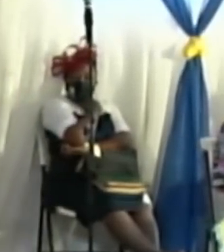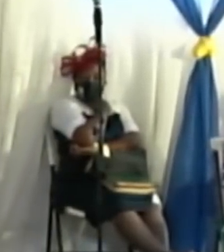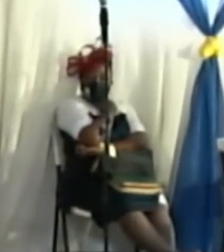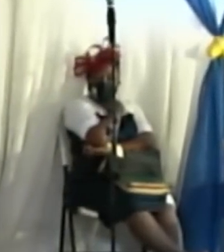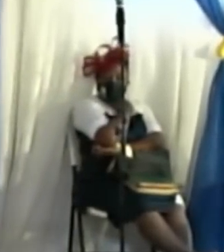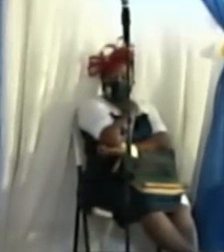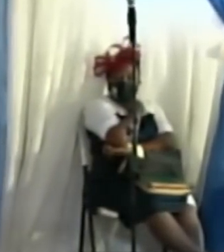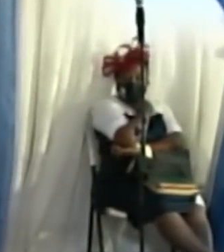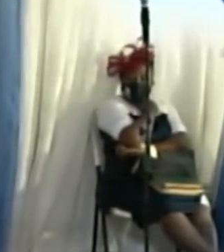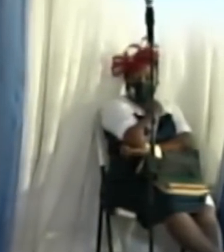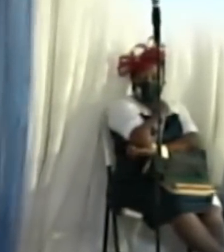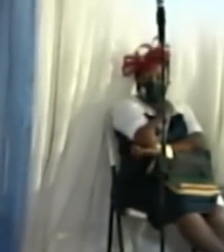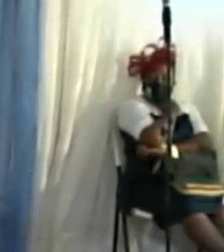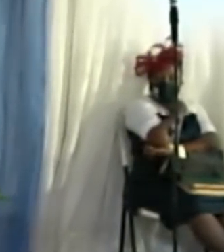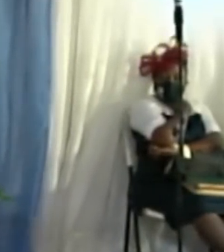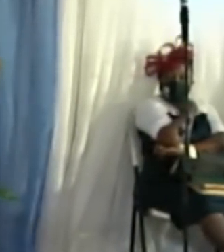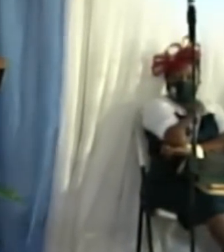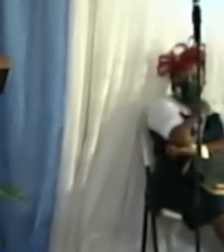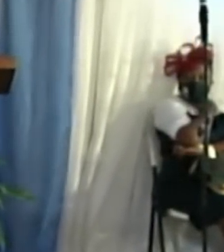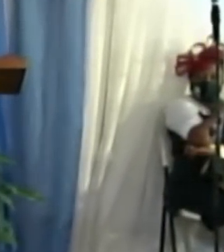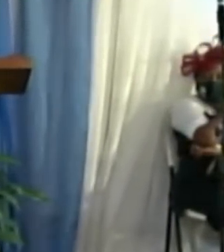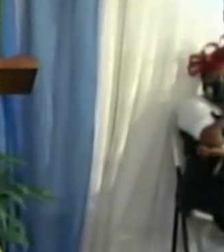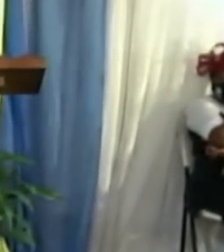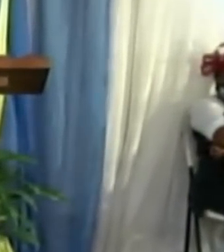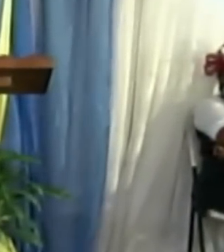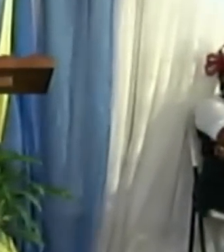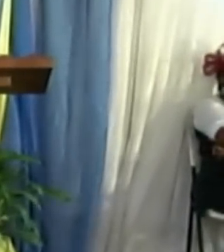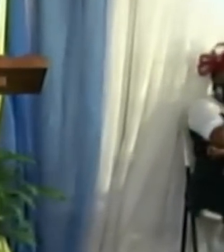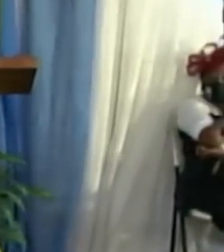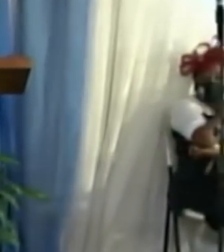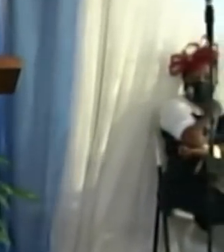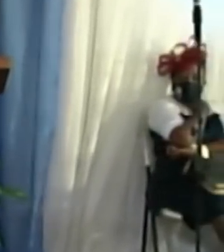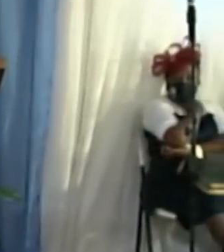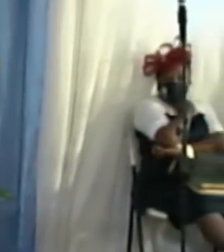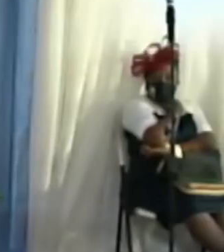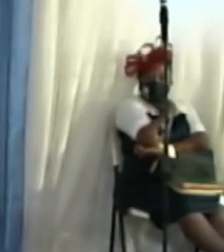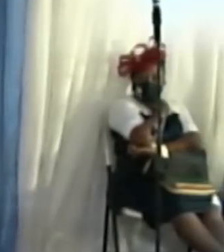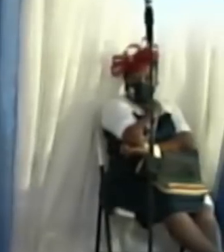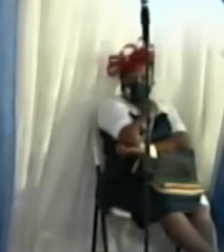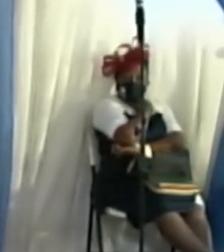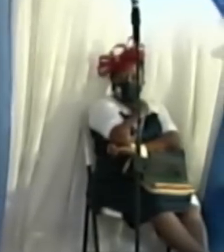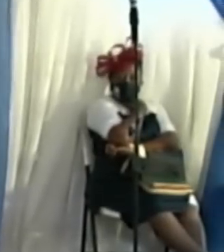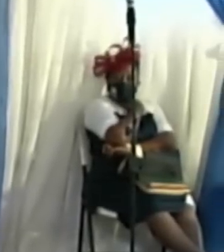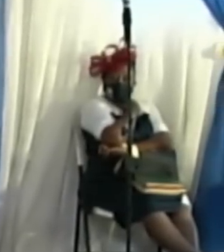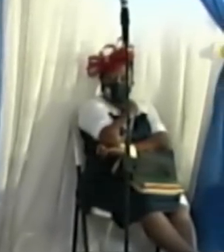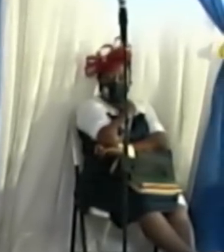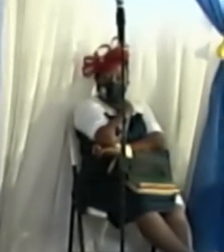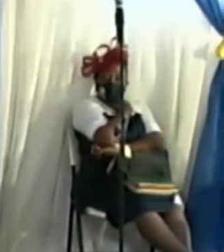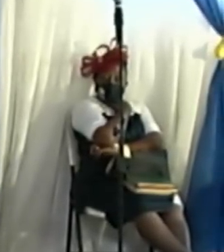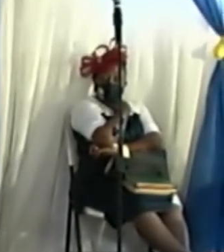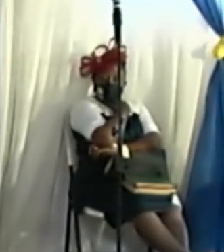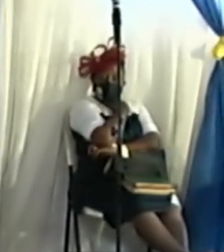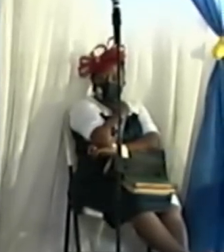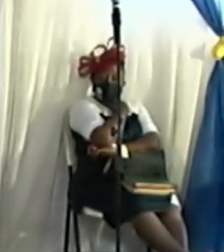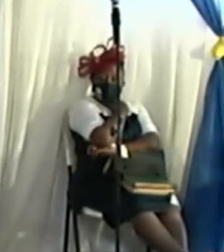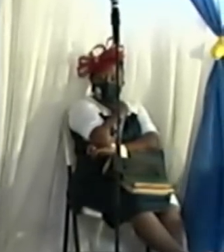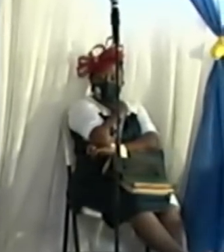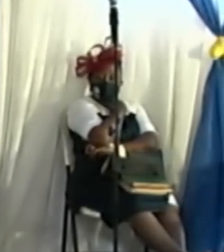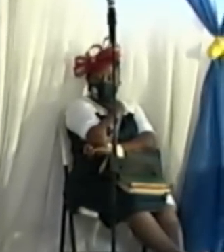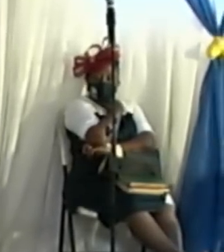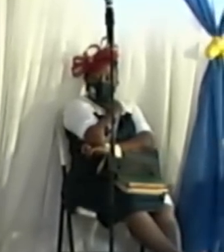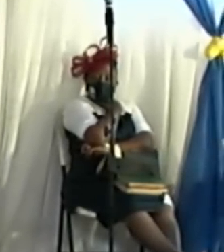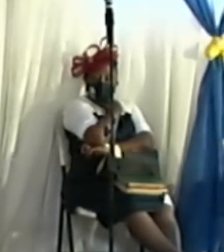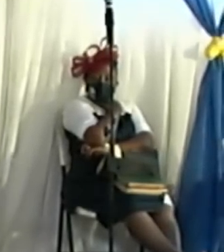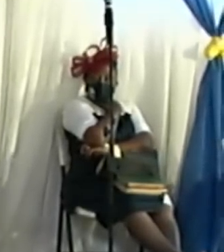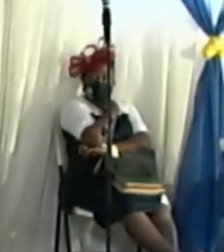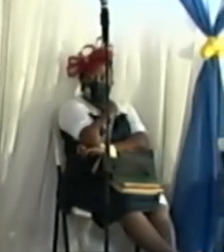Hallelujah. Hallelujah. There is a balm in the house this morning.